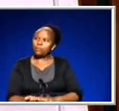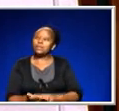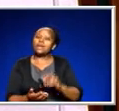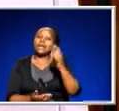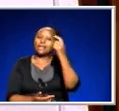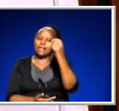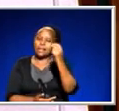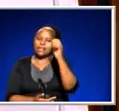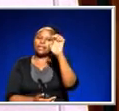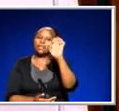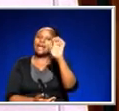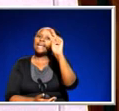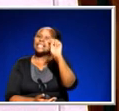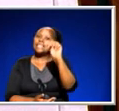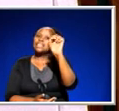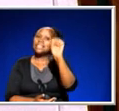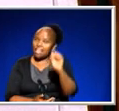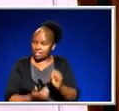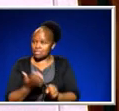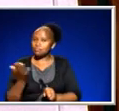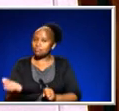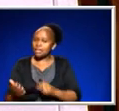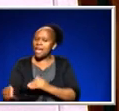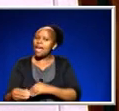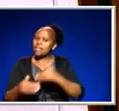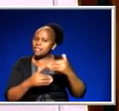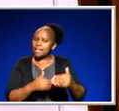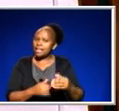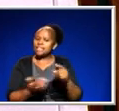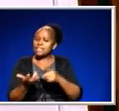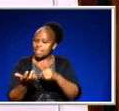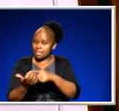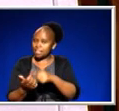10s. Very good. And the next digit is going to be